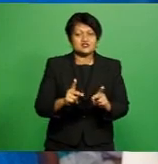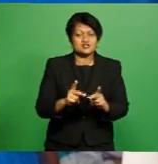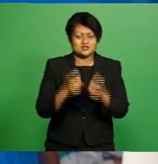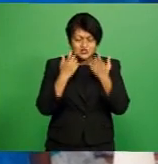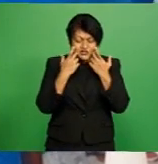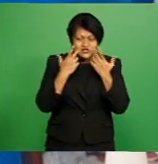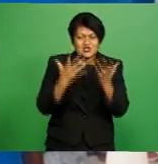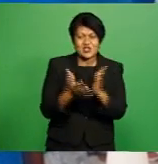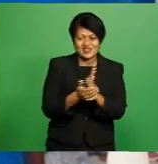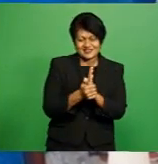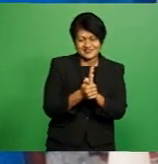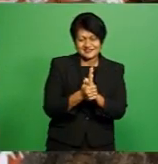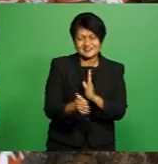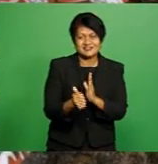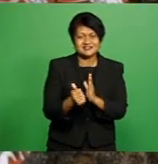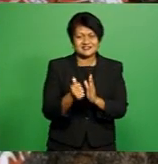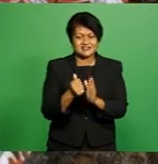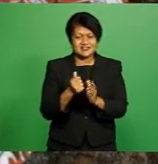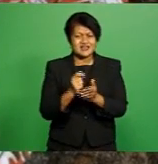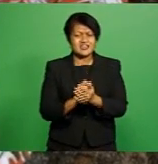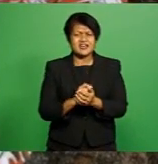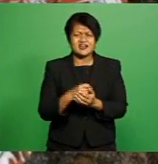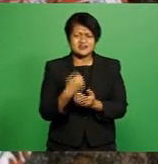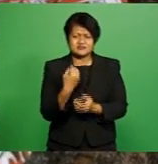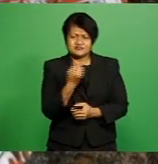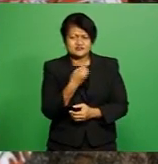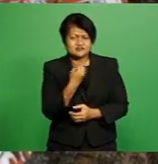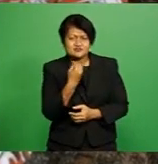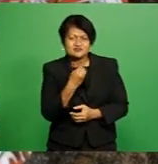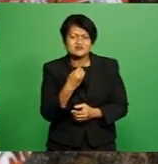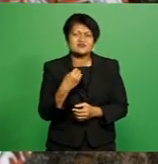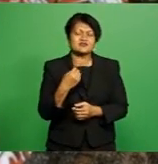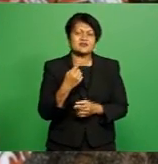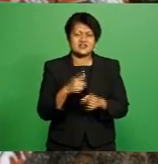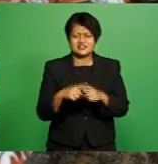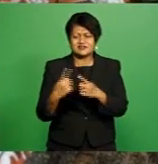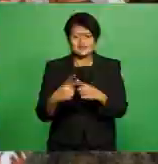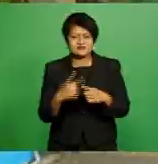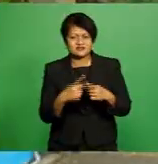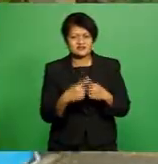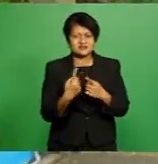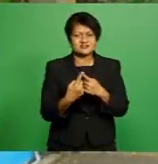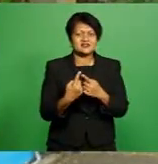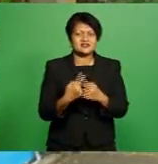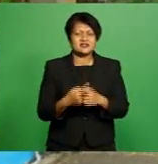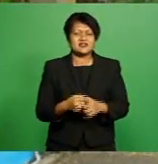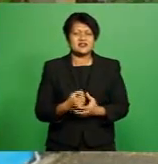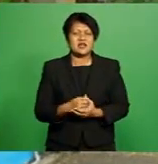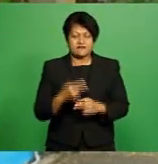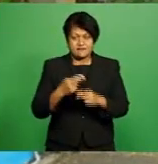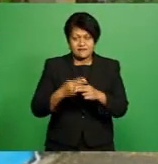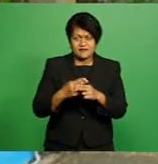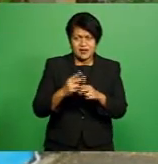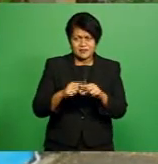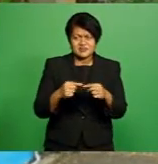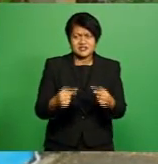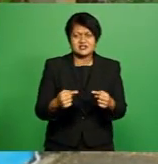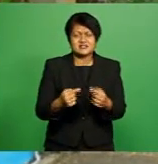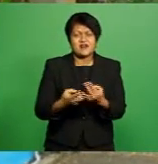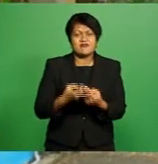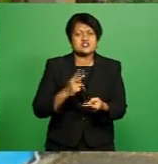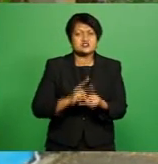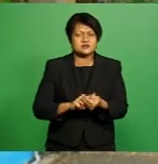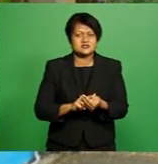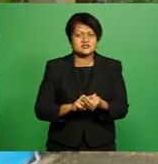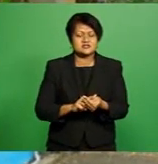skills through handicraft, pastry, traditional meals, and even agricultural produce. We get to learn about